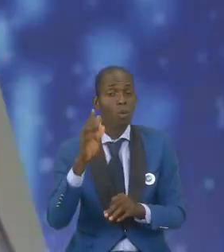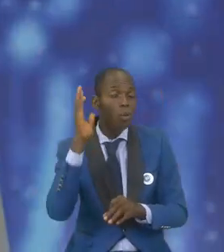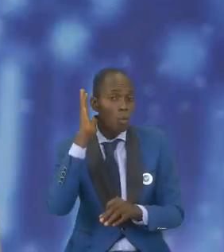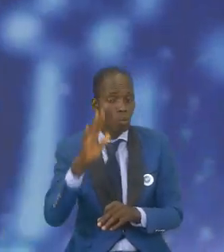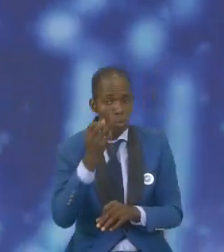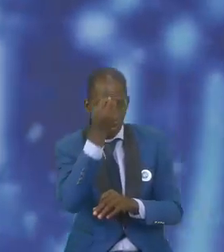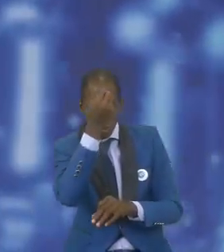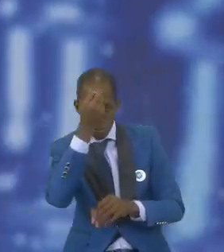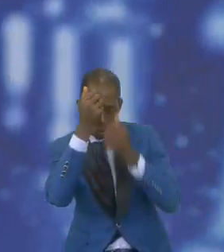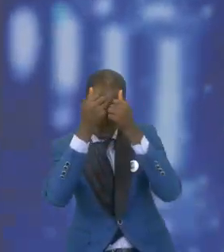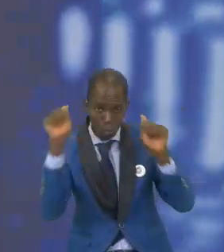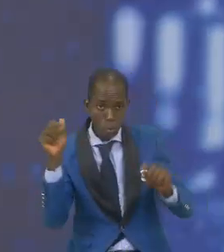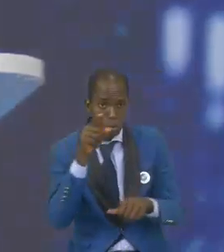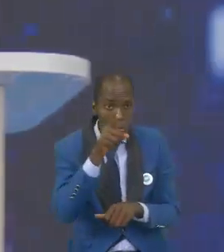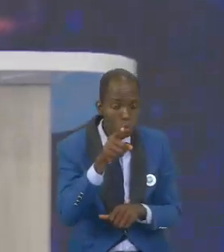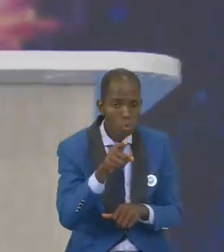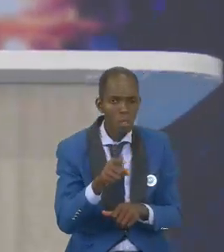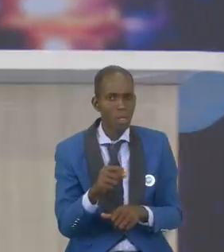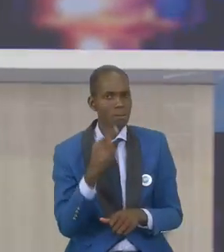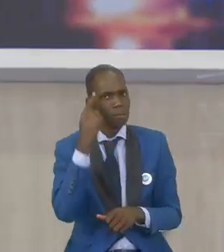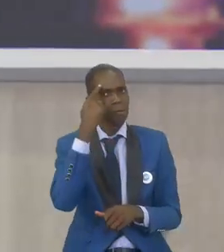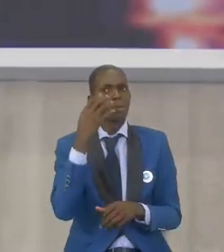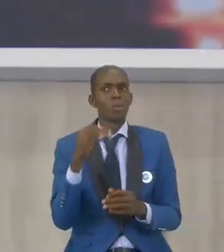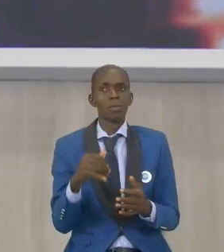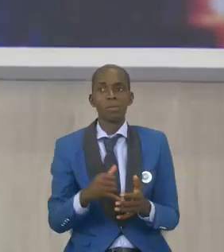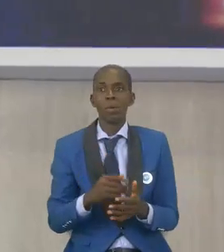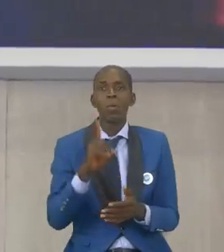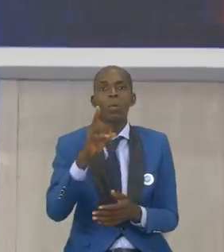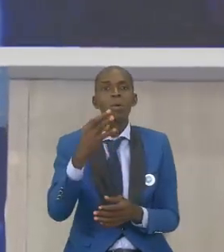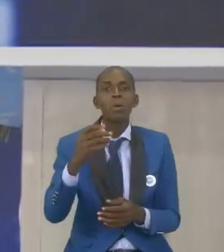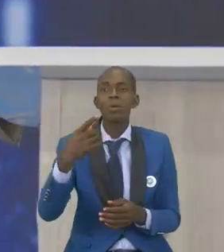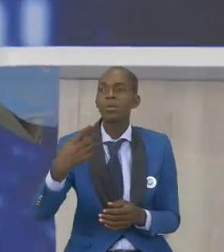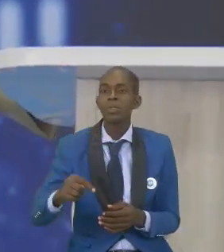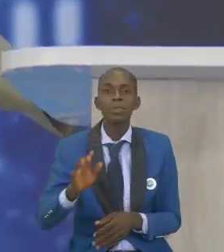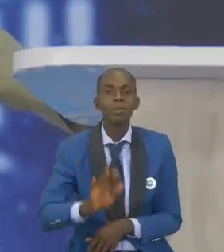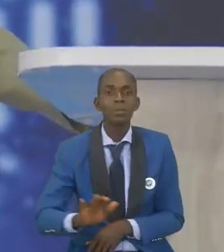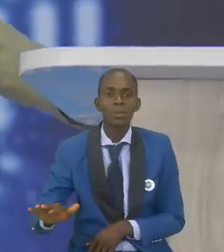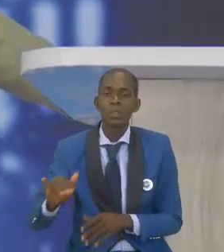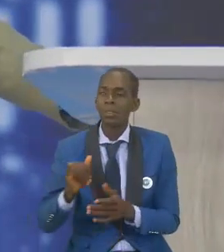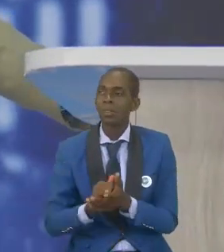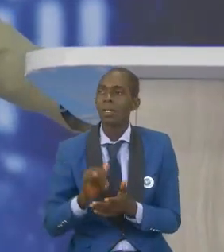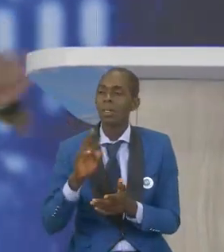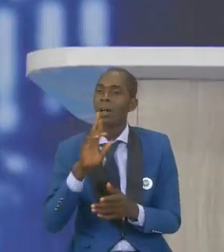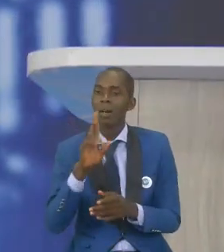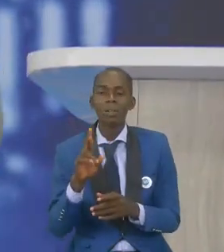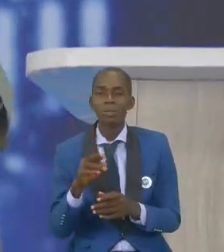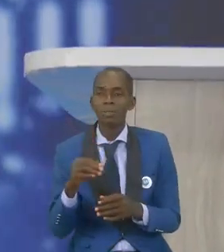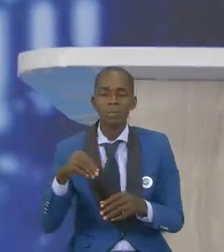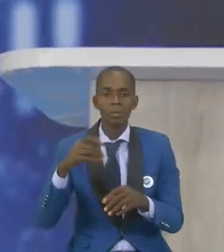disregard your edict, think about this, is one of the children of the captivity of